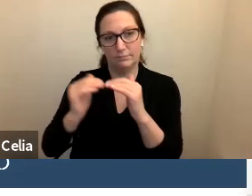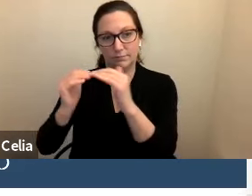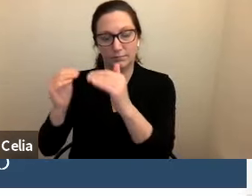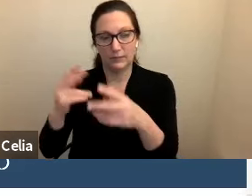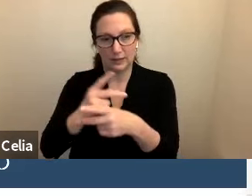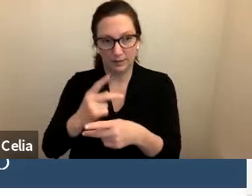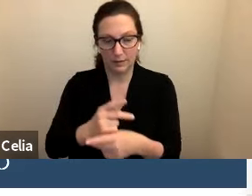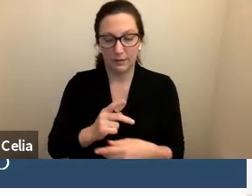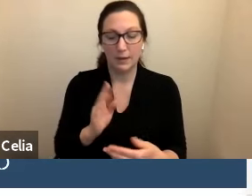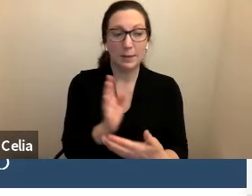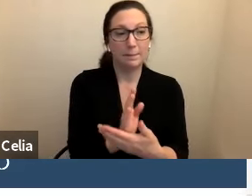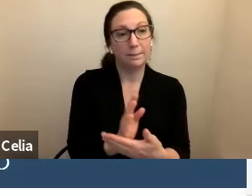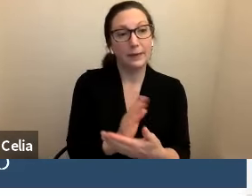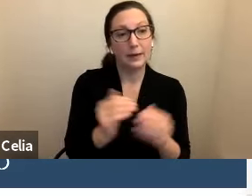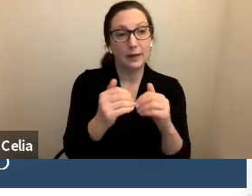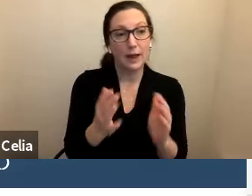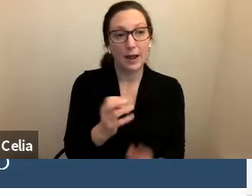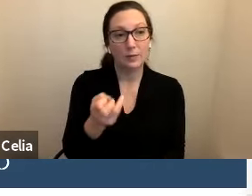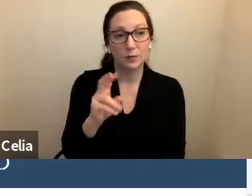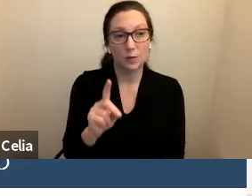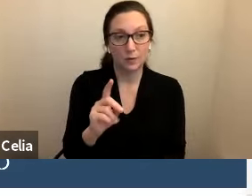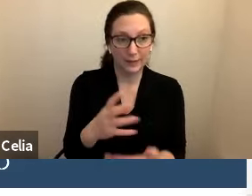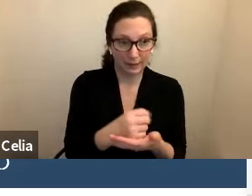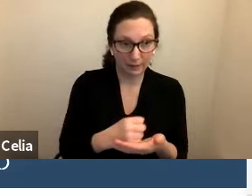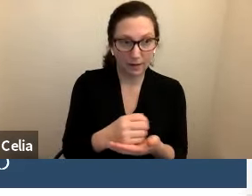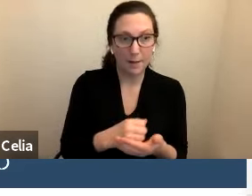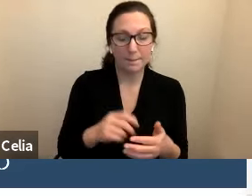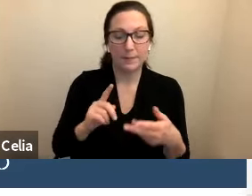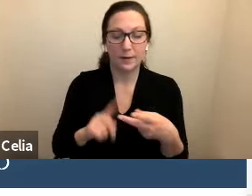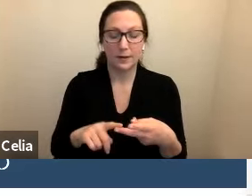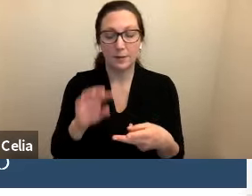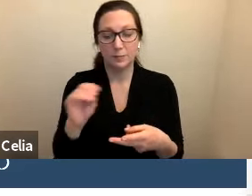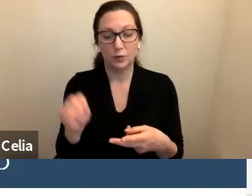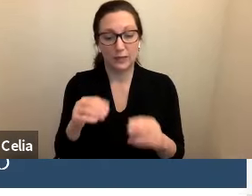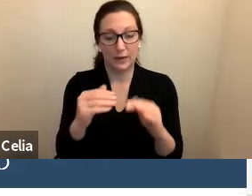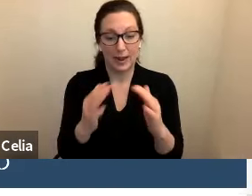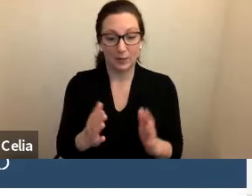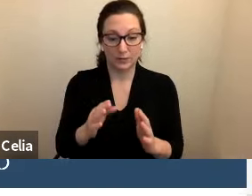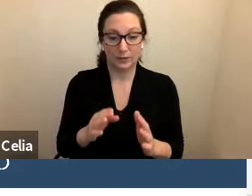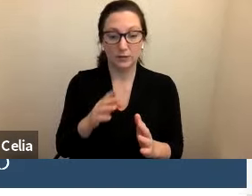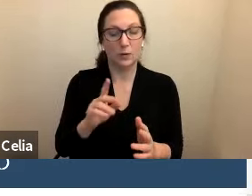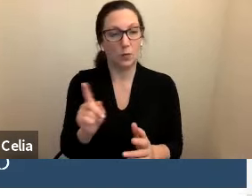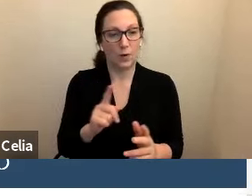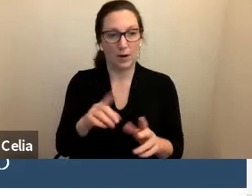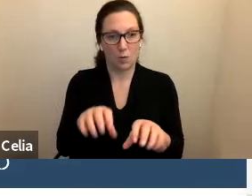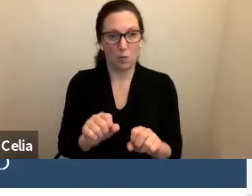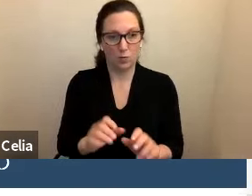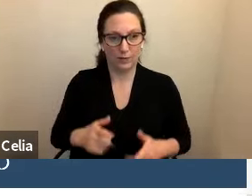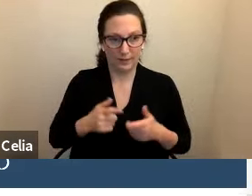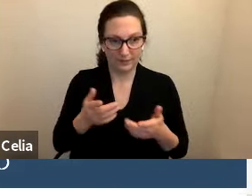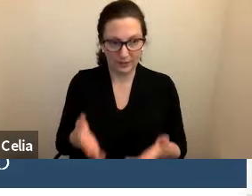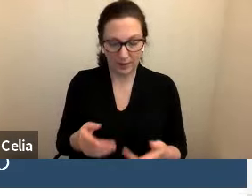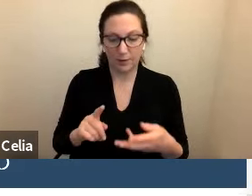Median household income, percent of households occupied by the owner, percent of families headed by a single